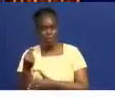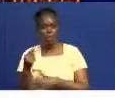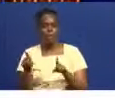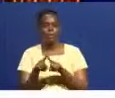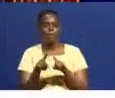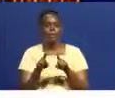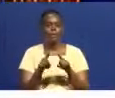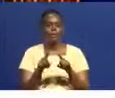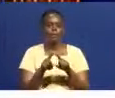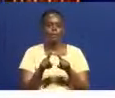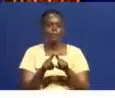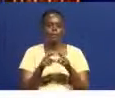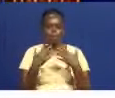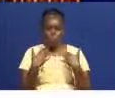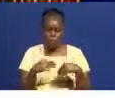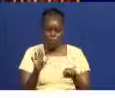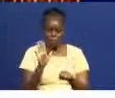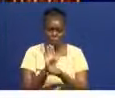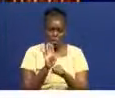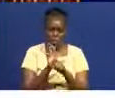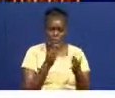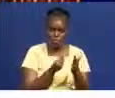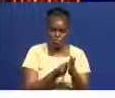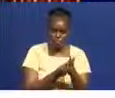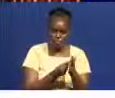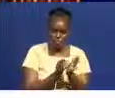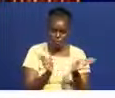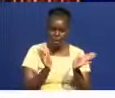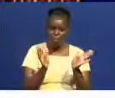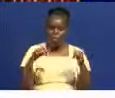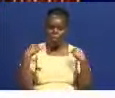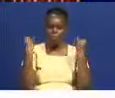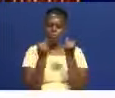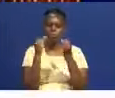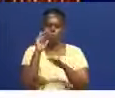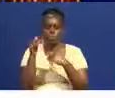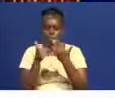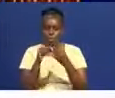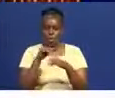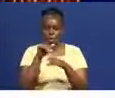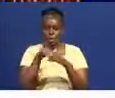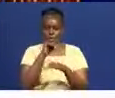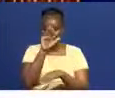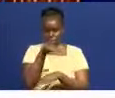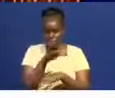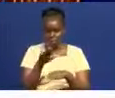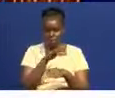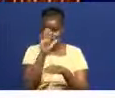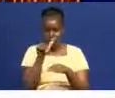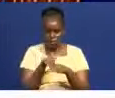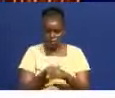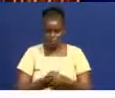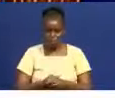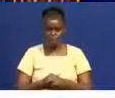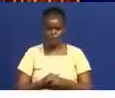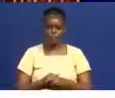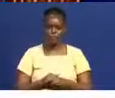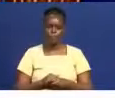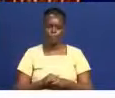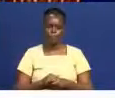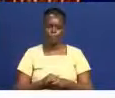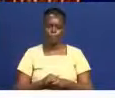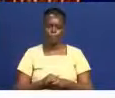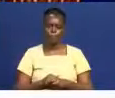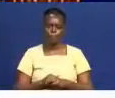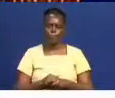juxtaposed against the wasteful expenditure in all public institutions, including Parliament. Further, acknowledging the